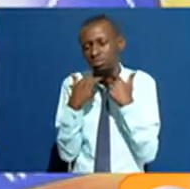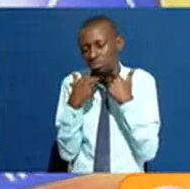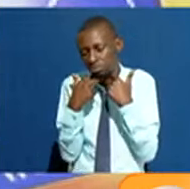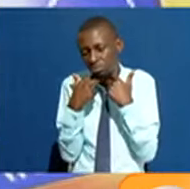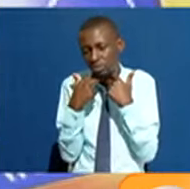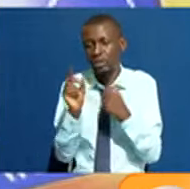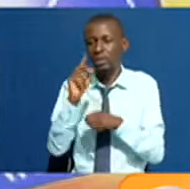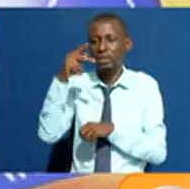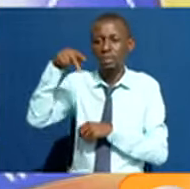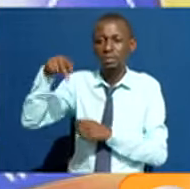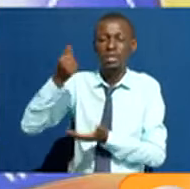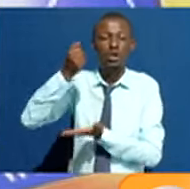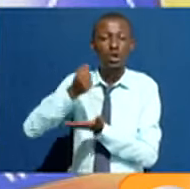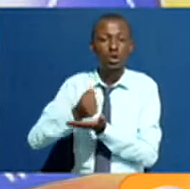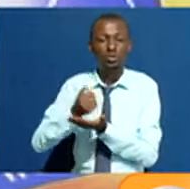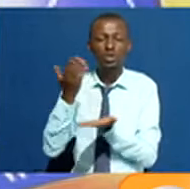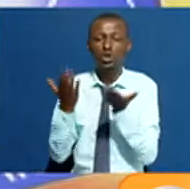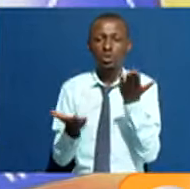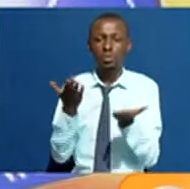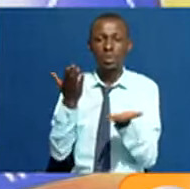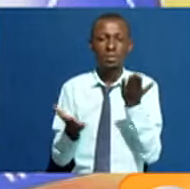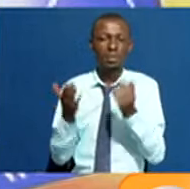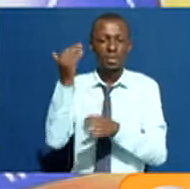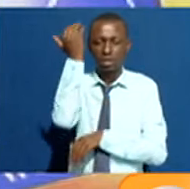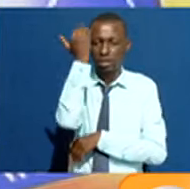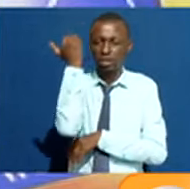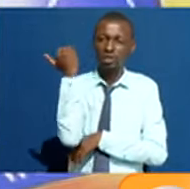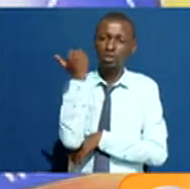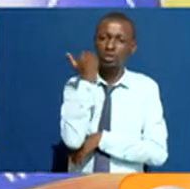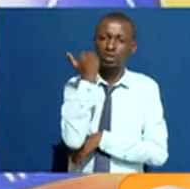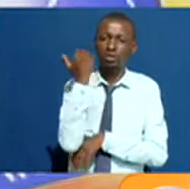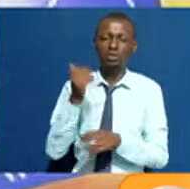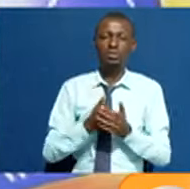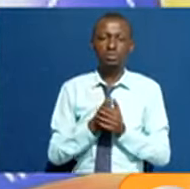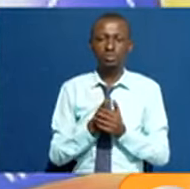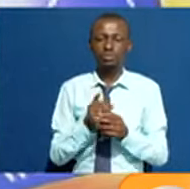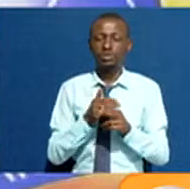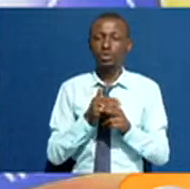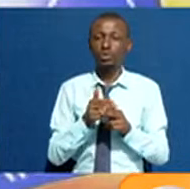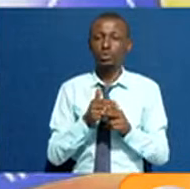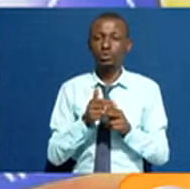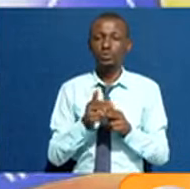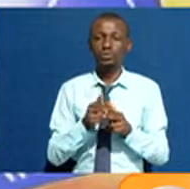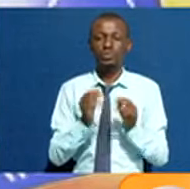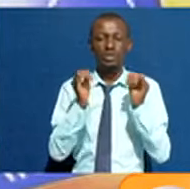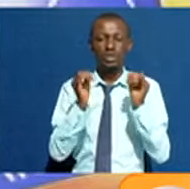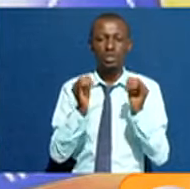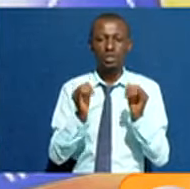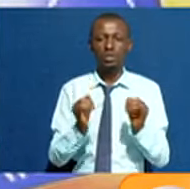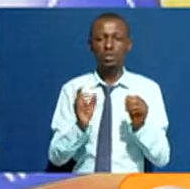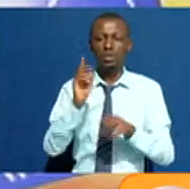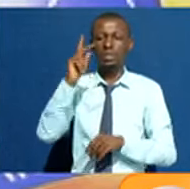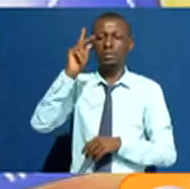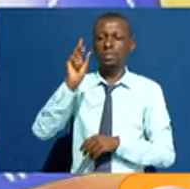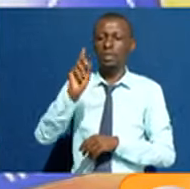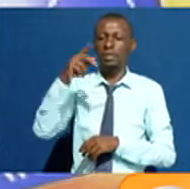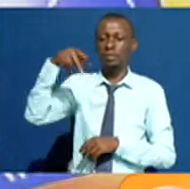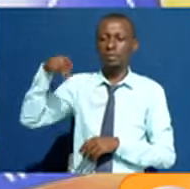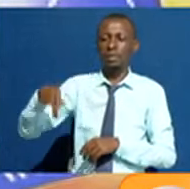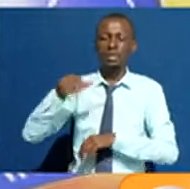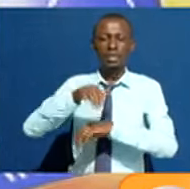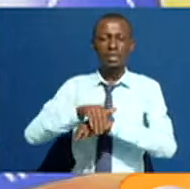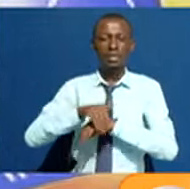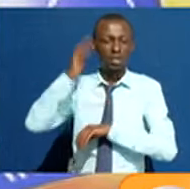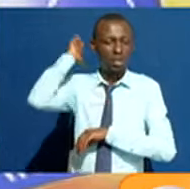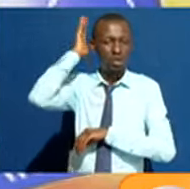either at the DPP's office or in court. Well, soon there will be a new Director of Public Prosecutions.